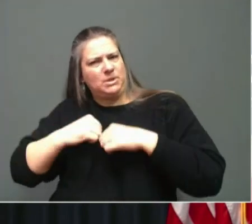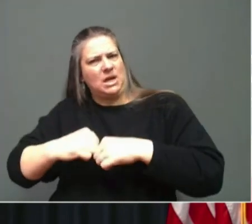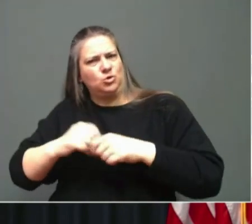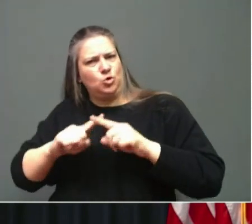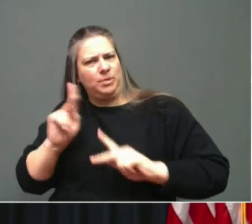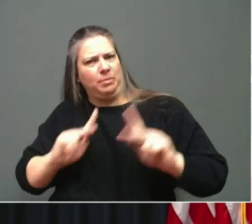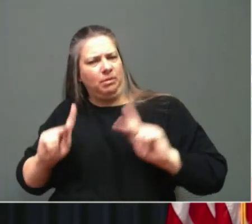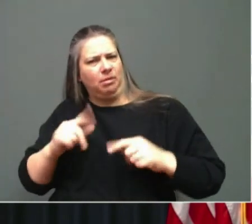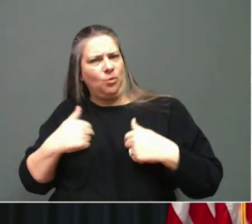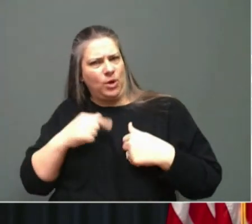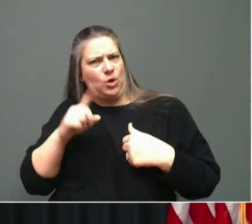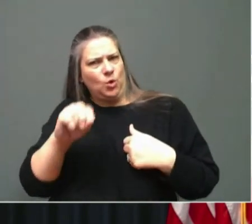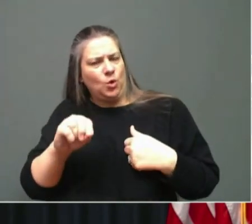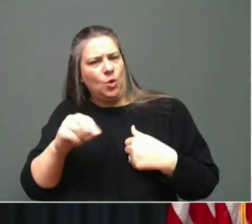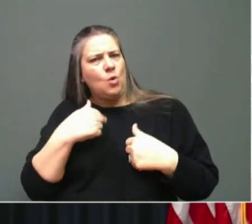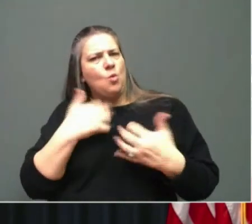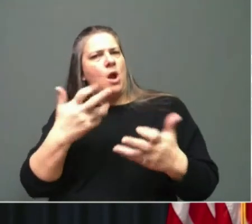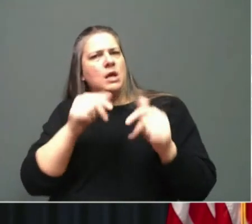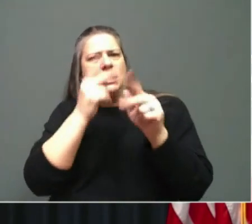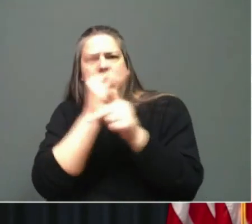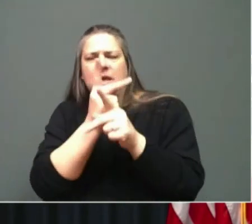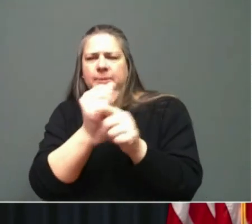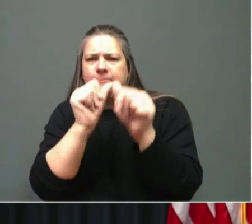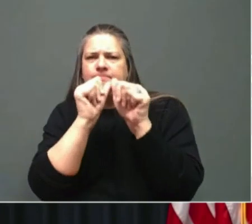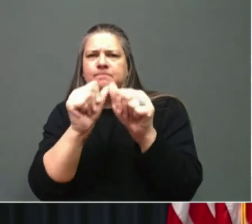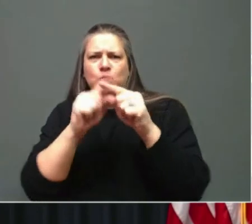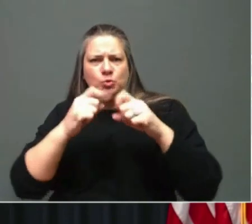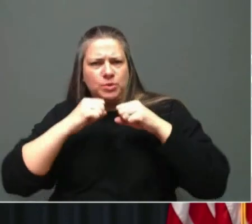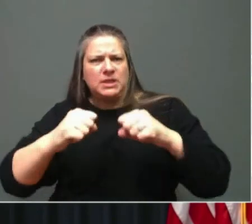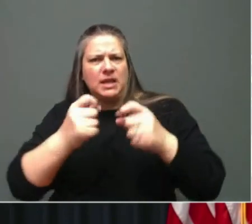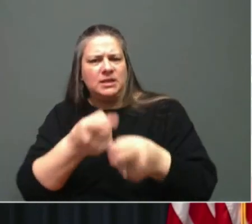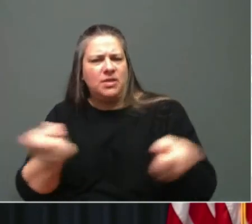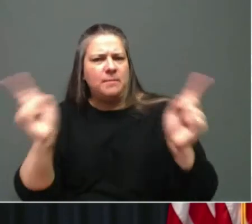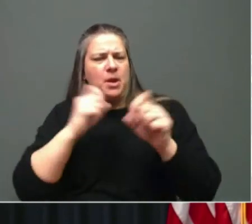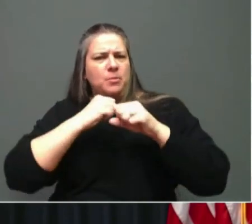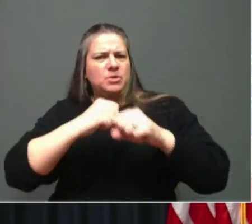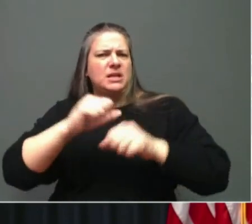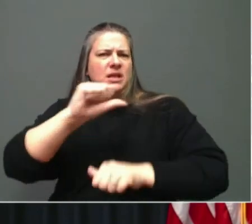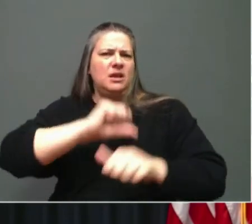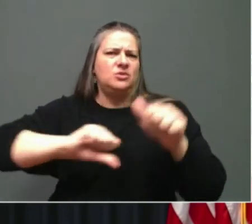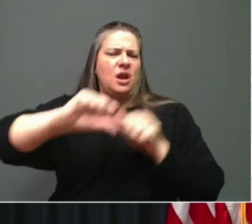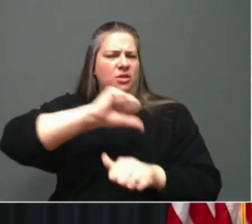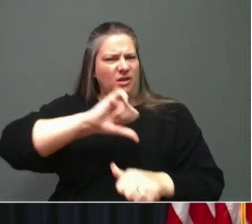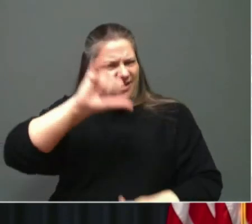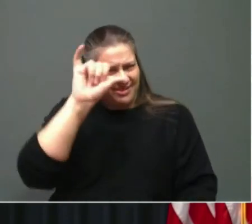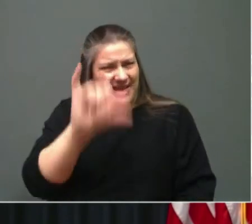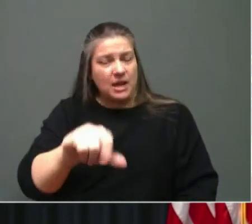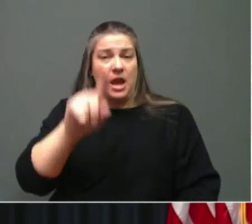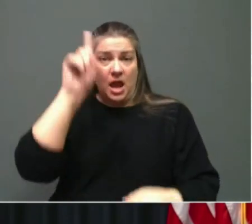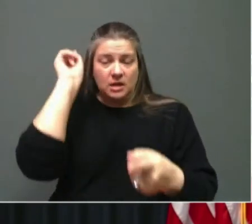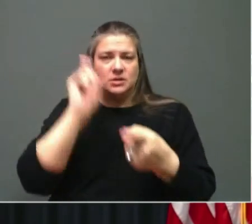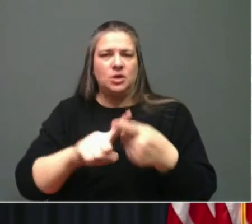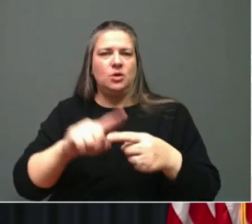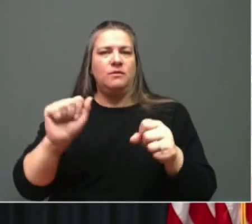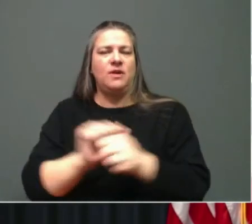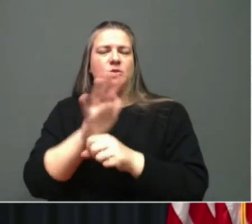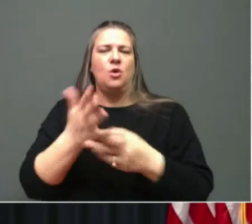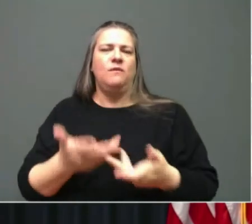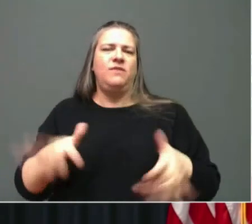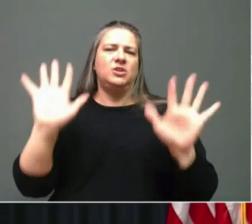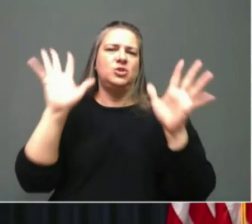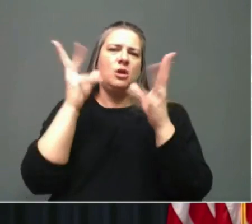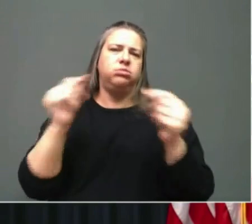sure we continue to do what it takes to protect our people through the end of this virus to the point where we defeat